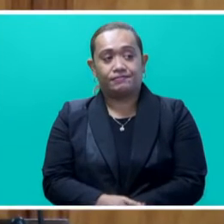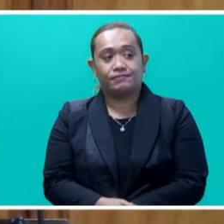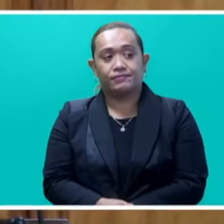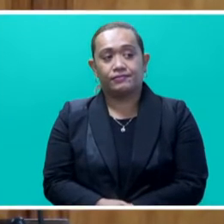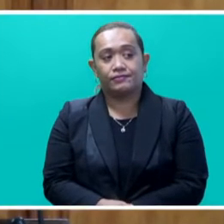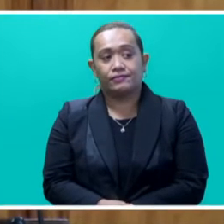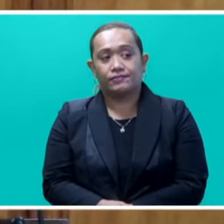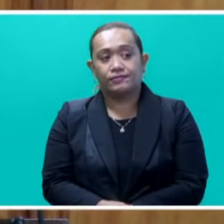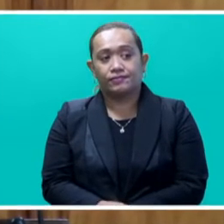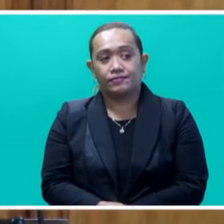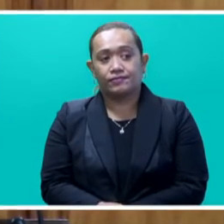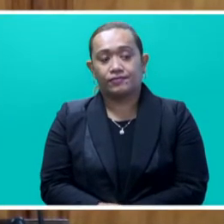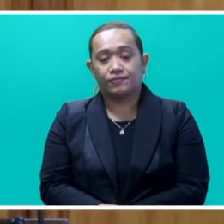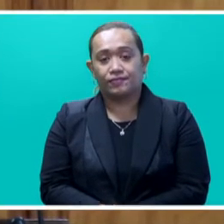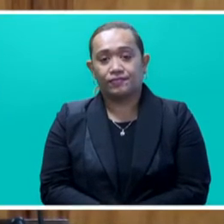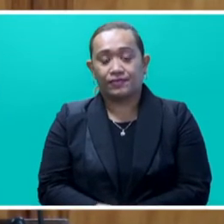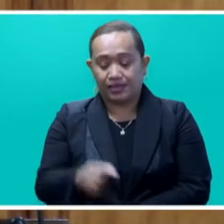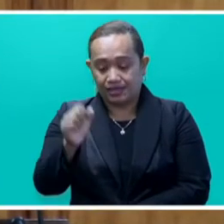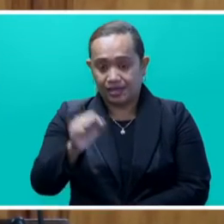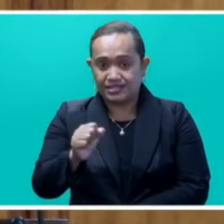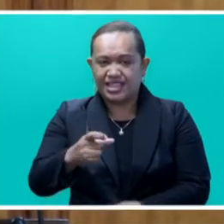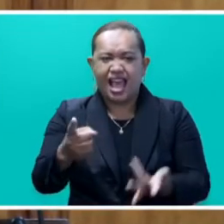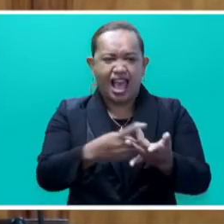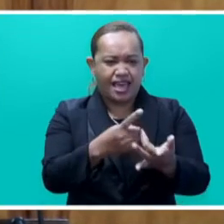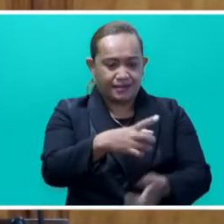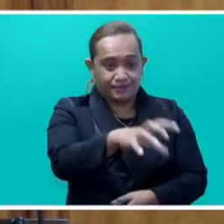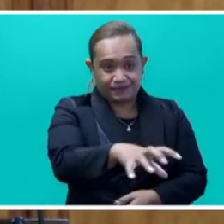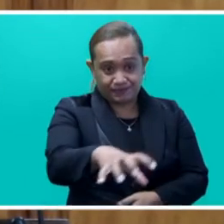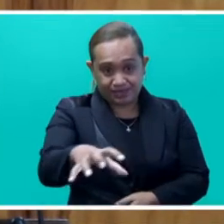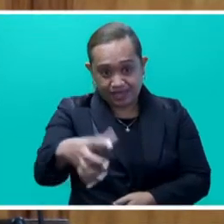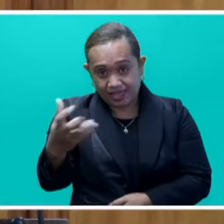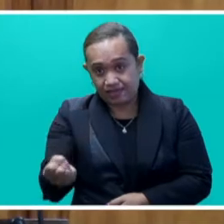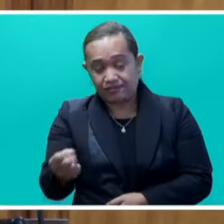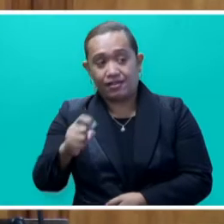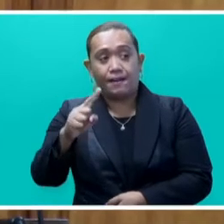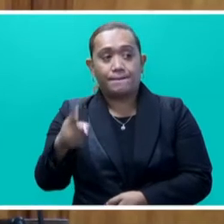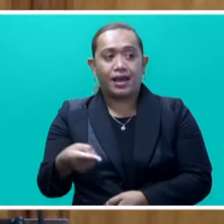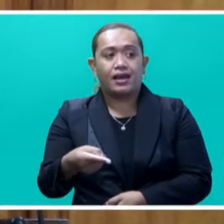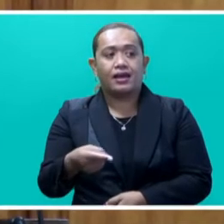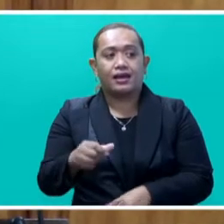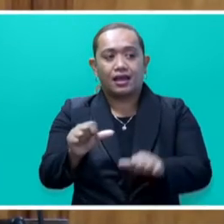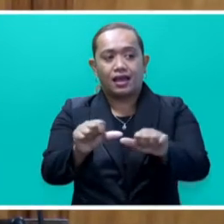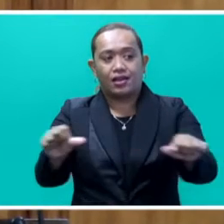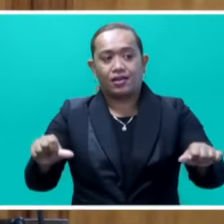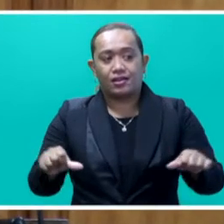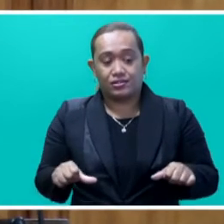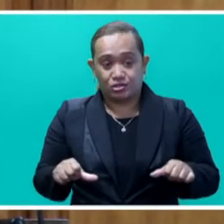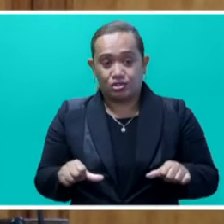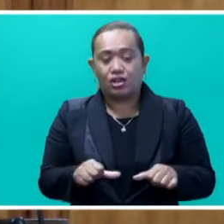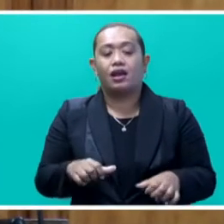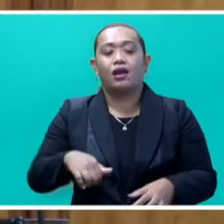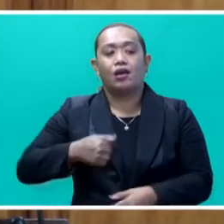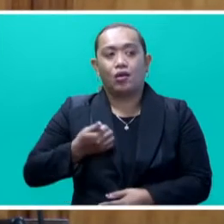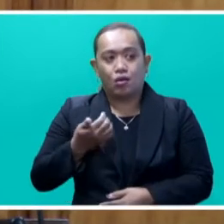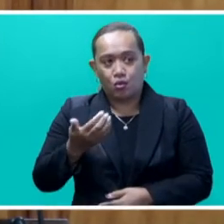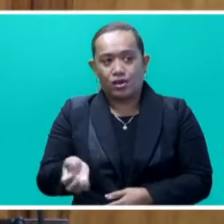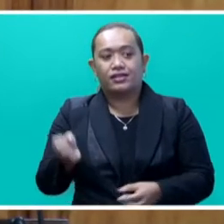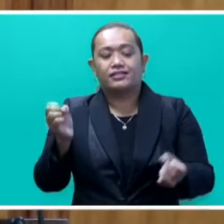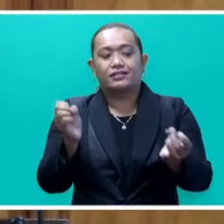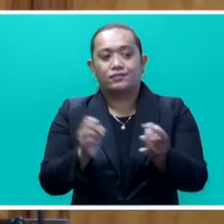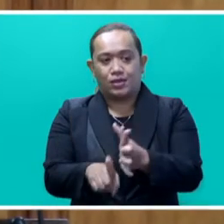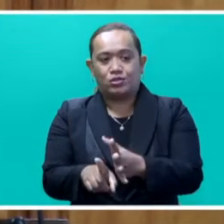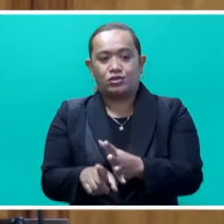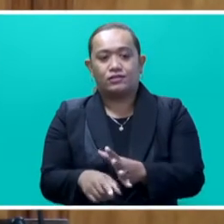Whilst due credit is given to all the other sectors, agricultural sector is what keeps us, especially the rural community,